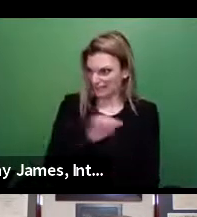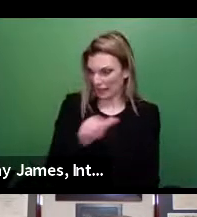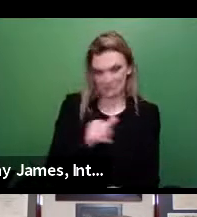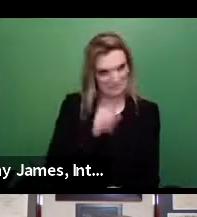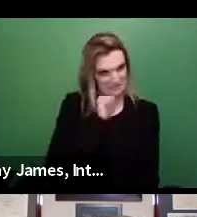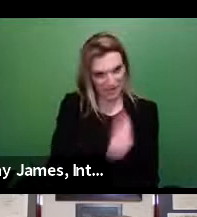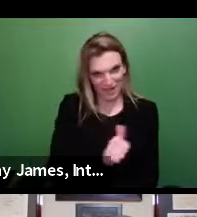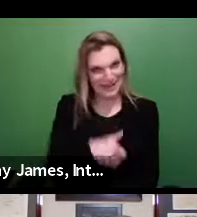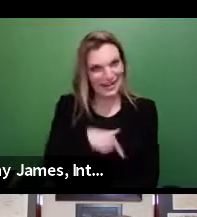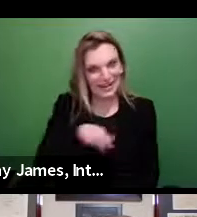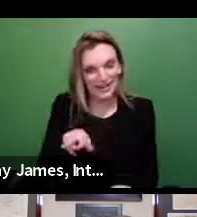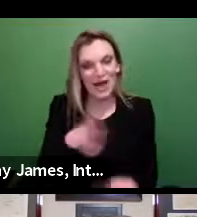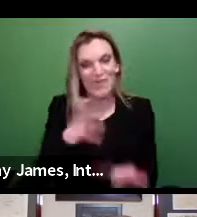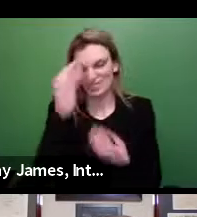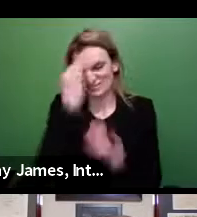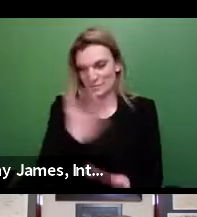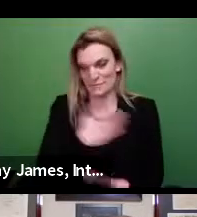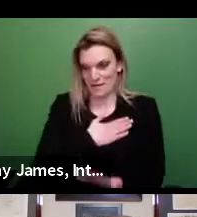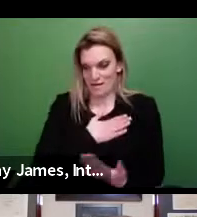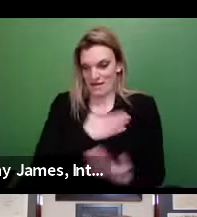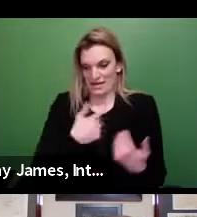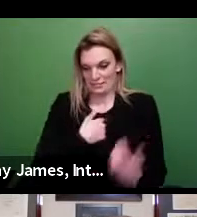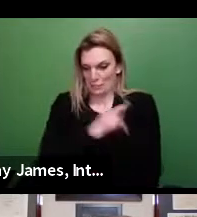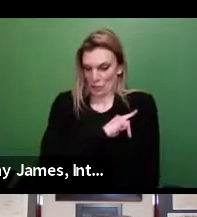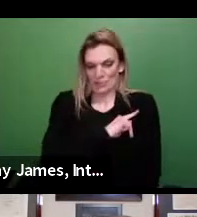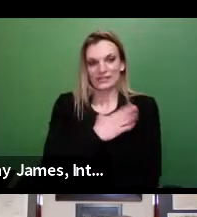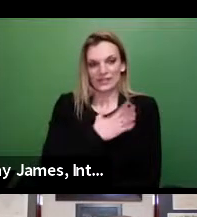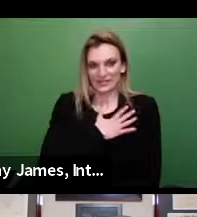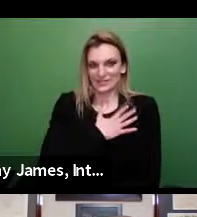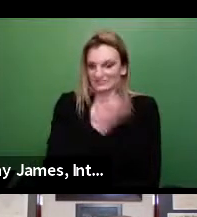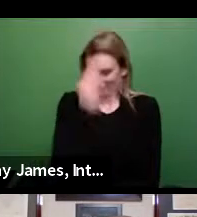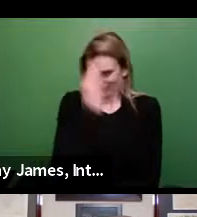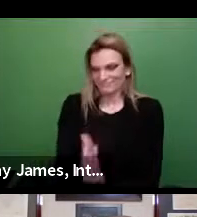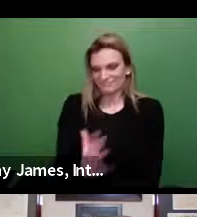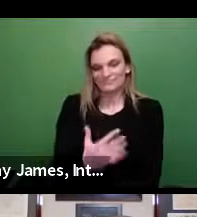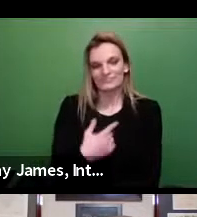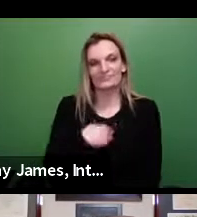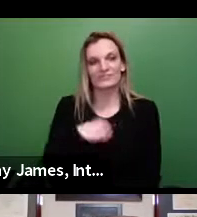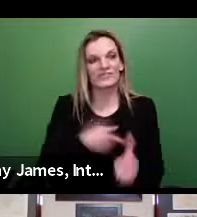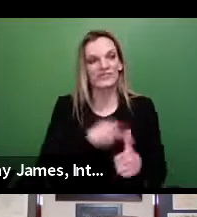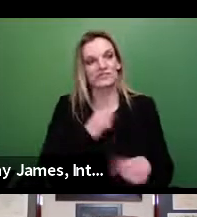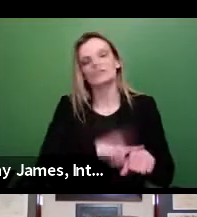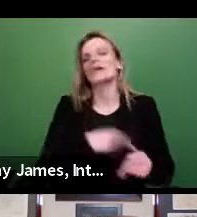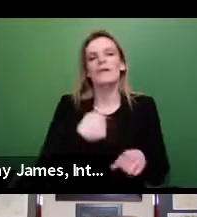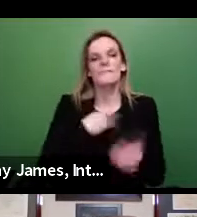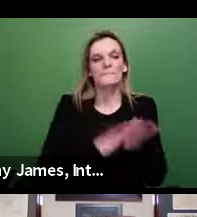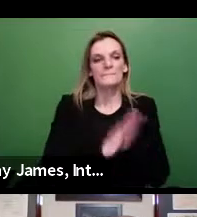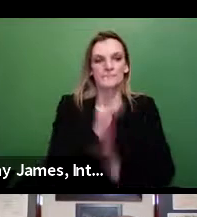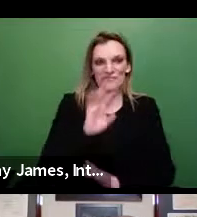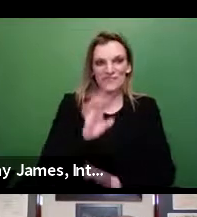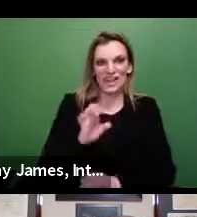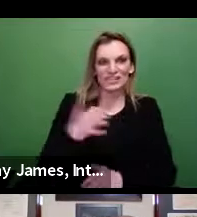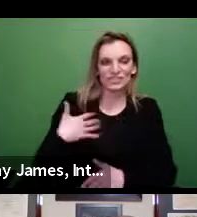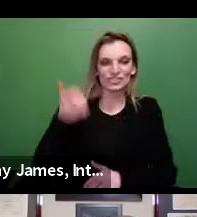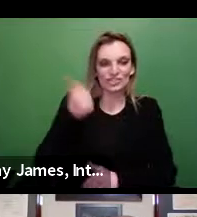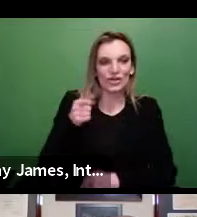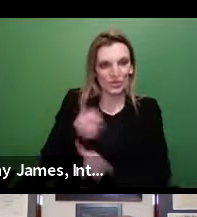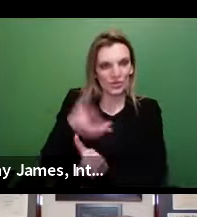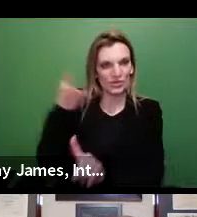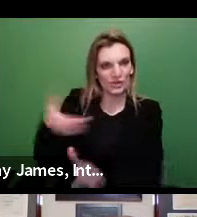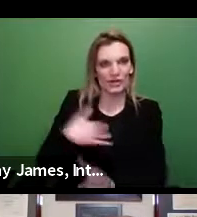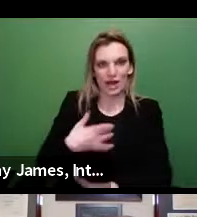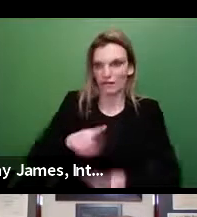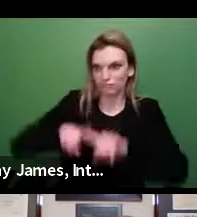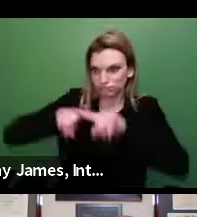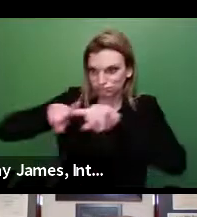to say personally, the first time I was on the executive committee as vice chair and you were there, Commissioner Kopech, relied on you.